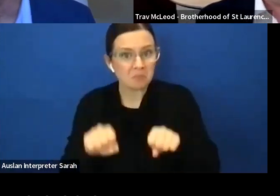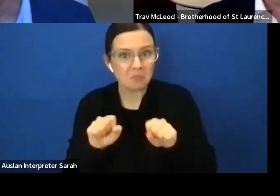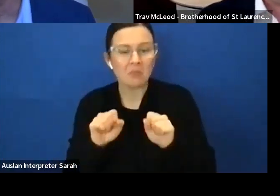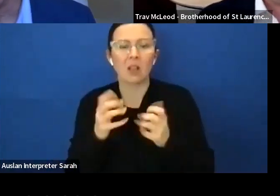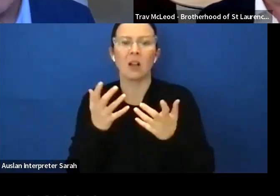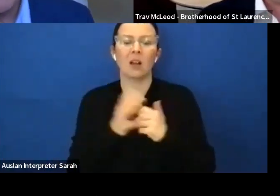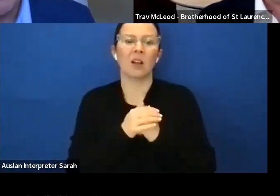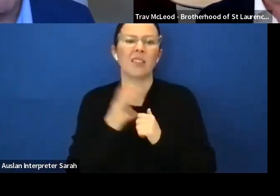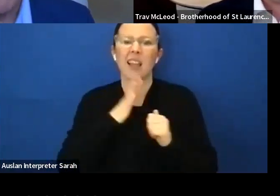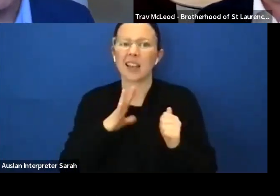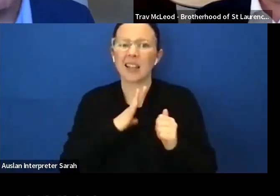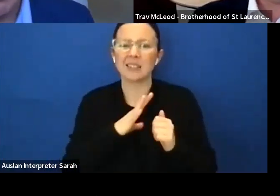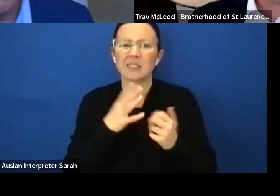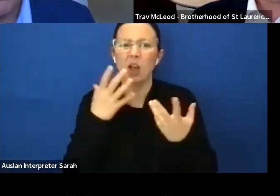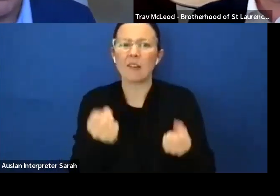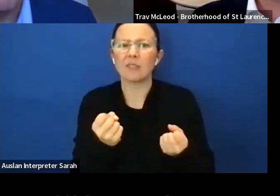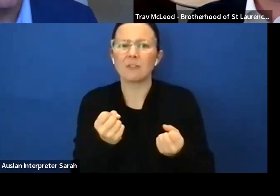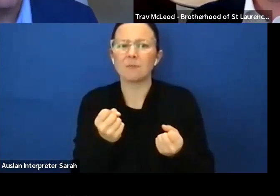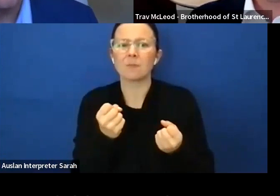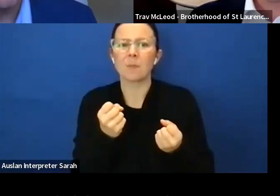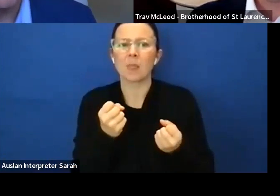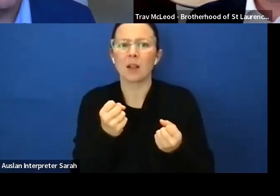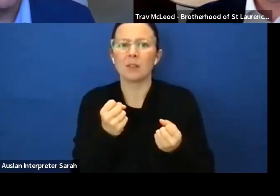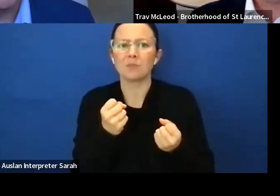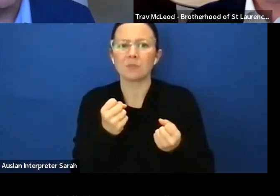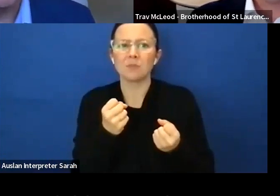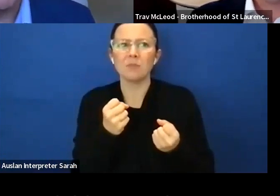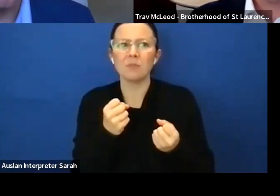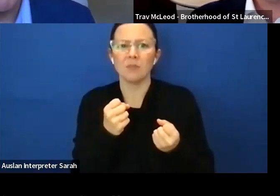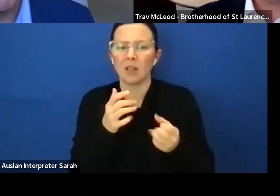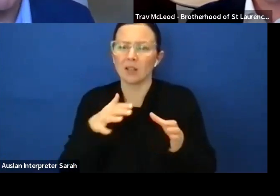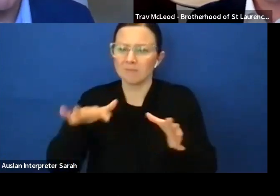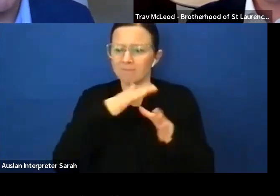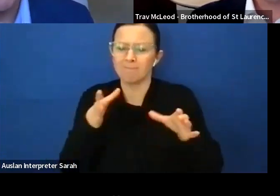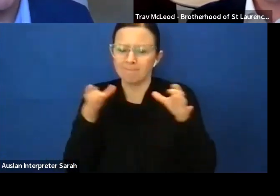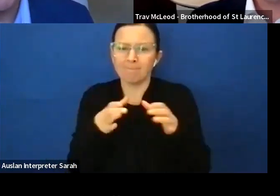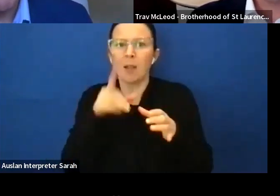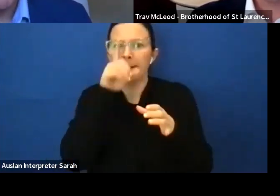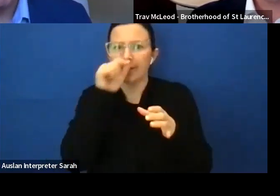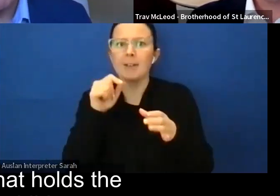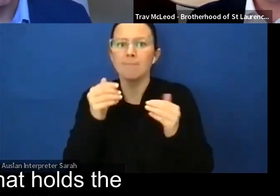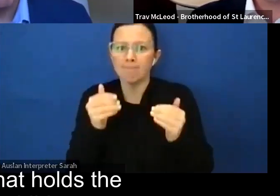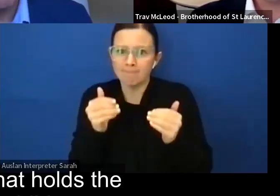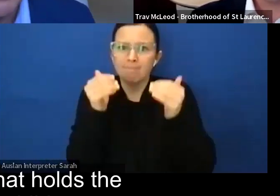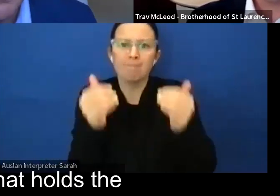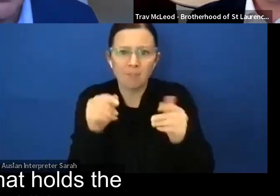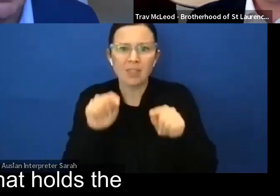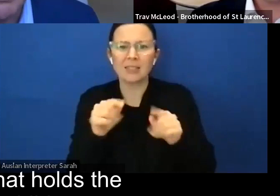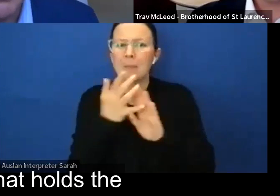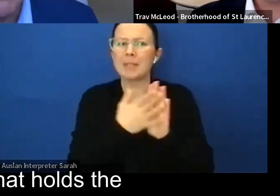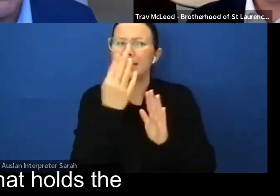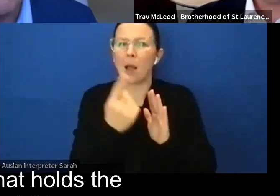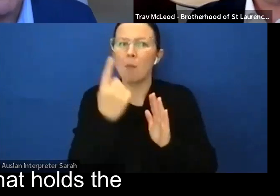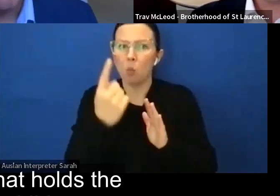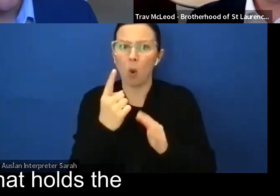And they need, I think, a vehicle to drive forward this agenda, something that can actually, somebody that holds the